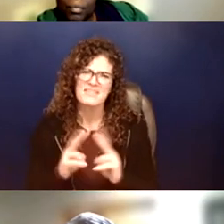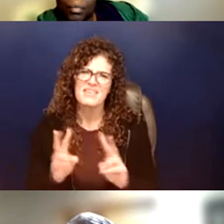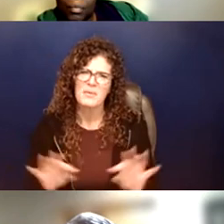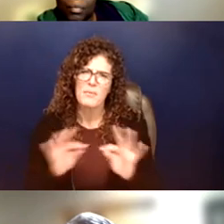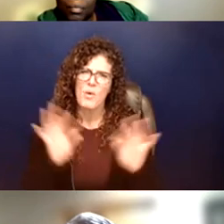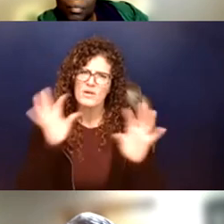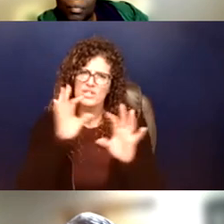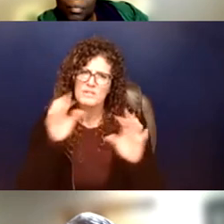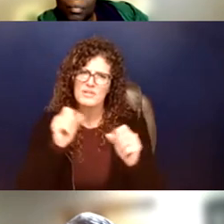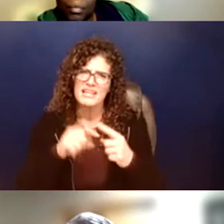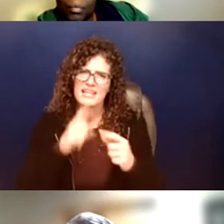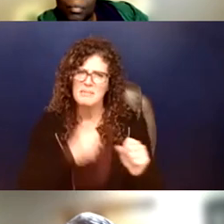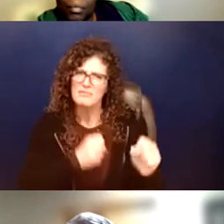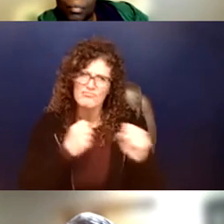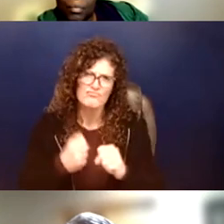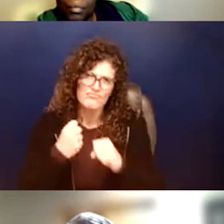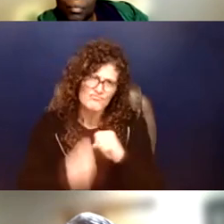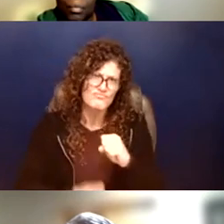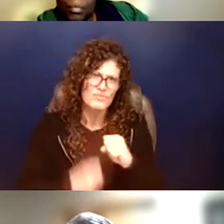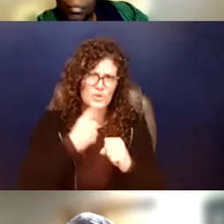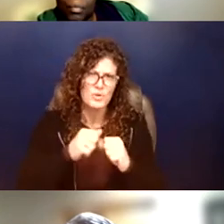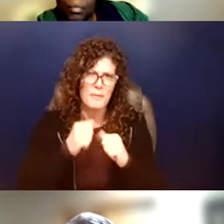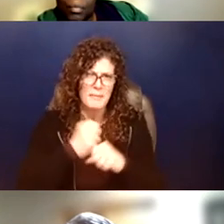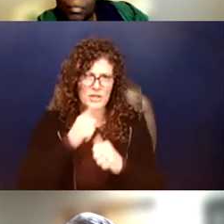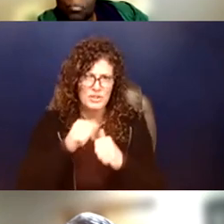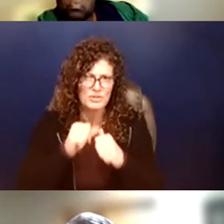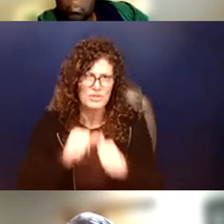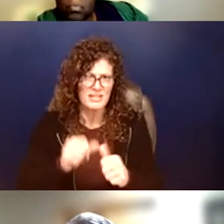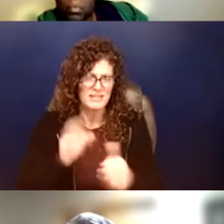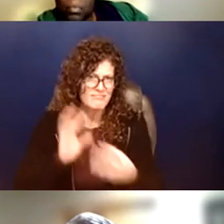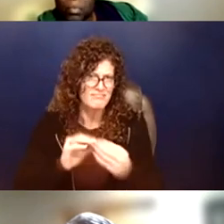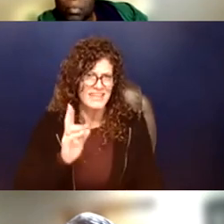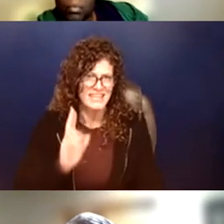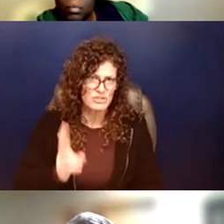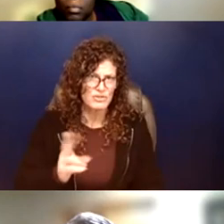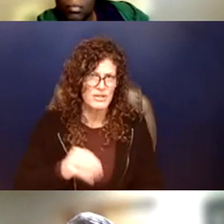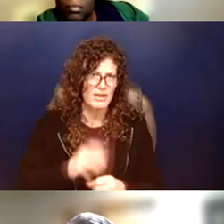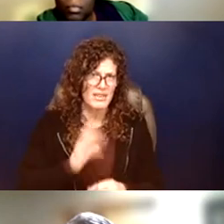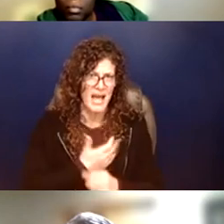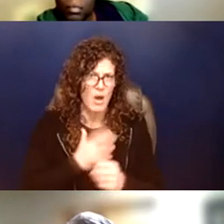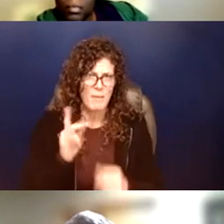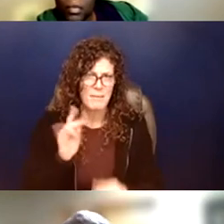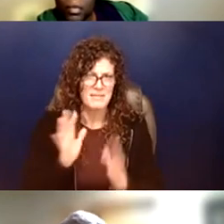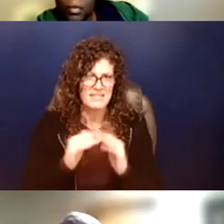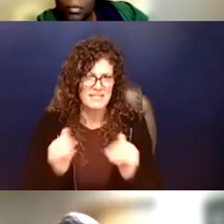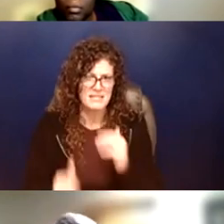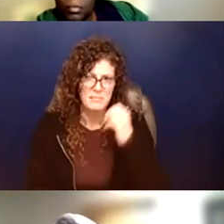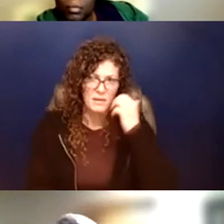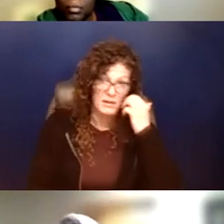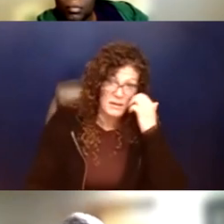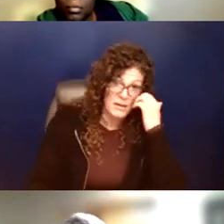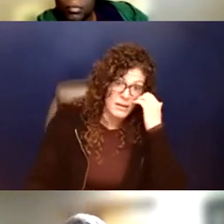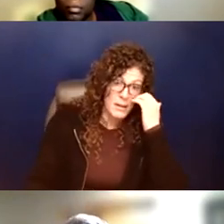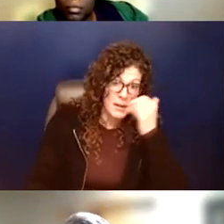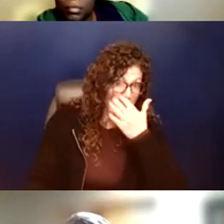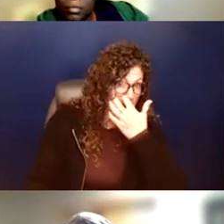have a backbone in keeping the history open and true in our public school systems. Apparently it's, you know, I need to say